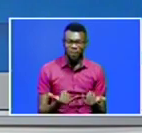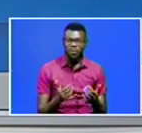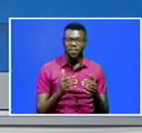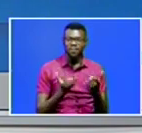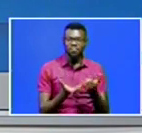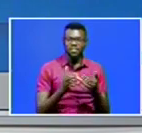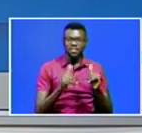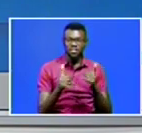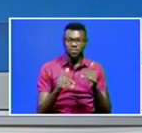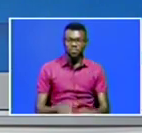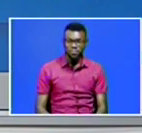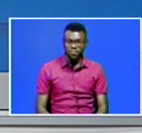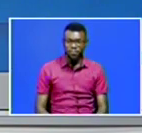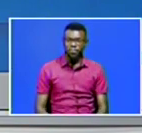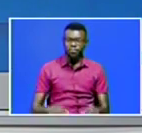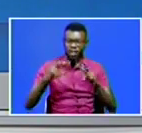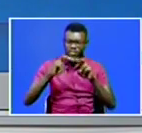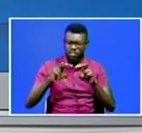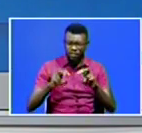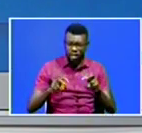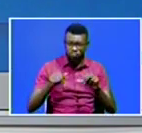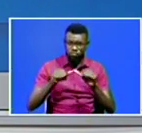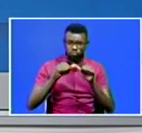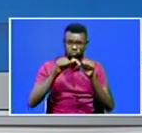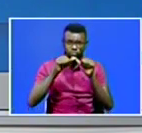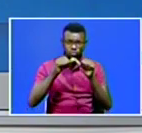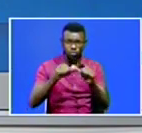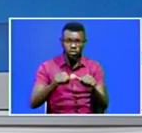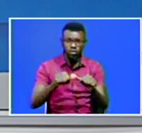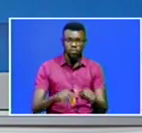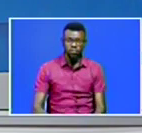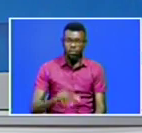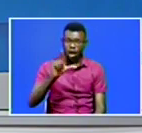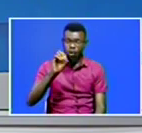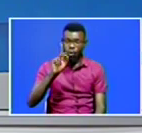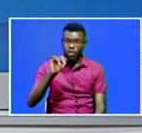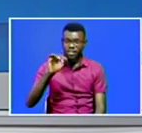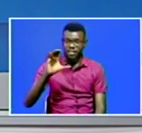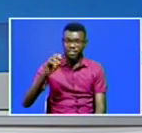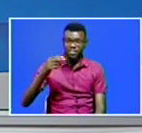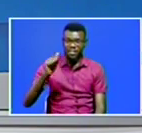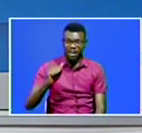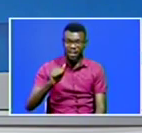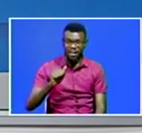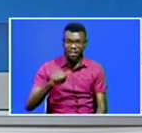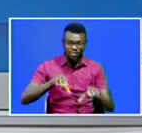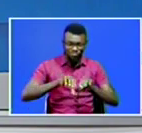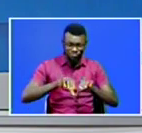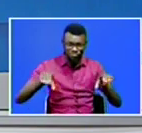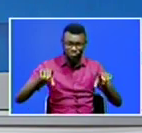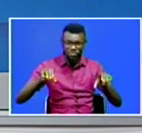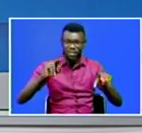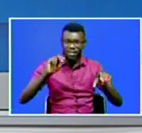business news, and the preliminary survey is underway for the Lokichar Lamu pipeline, even as the National Environment